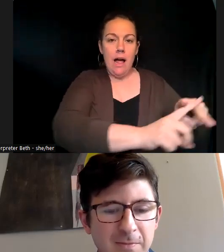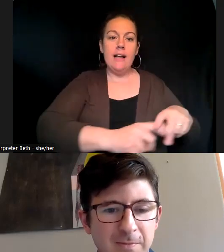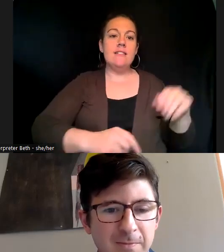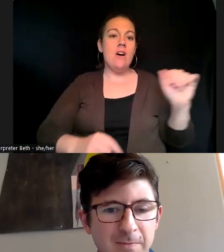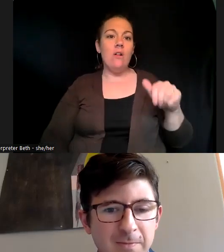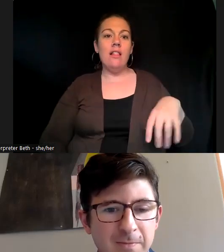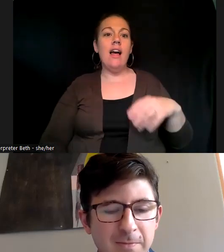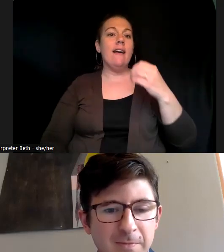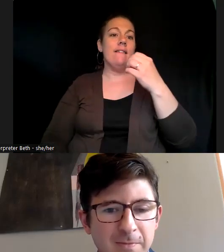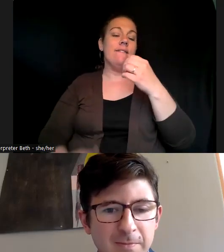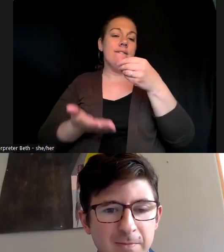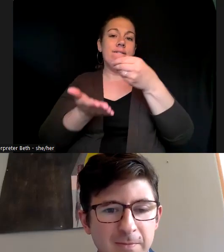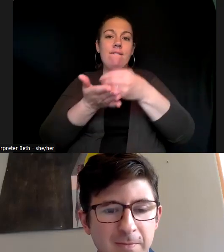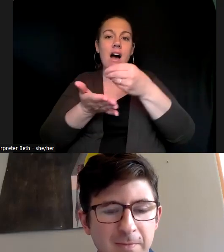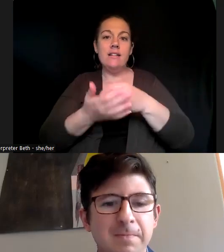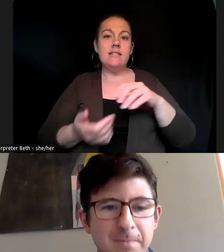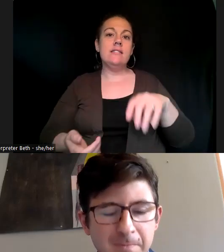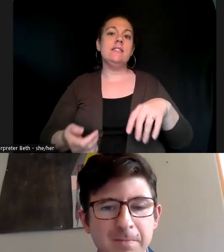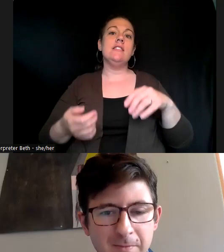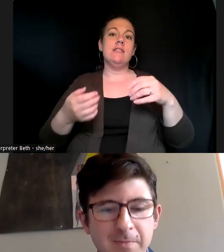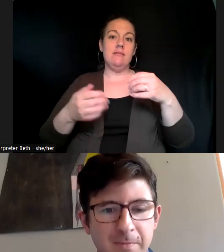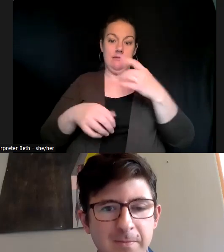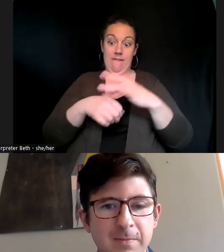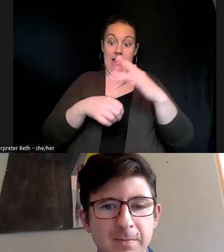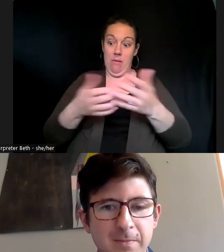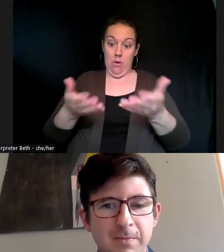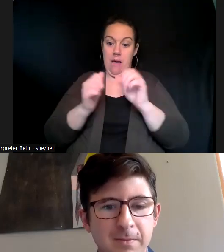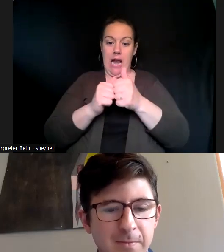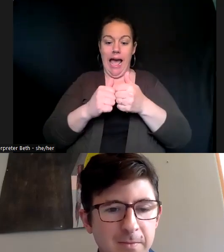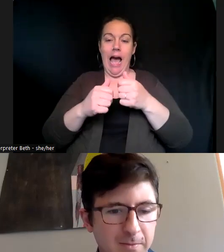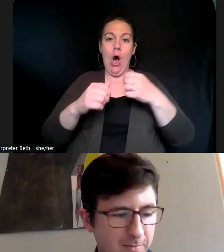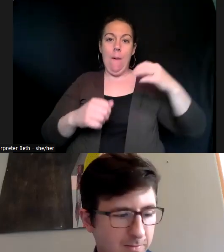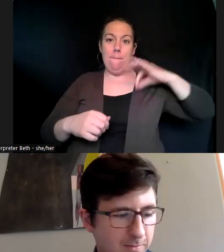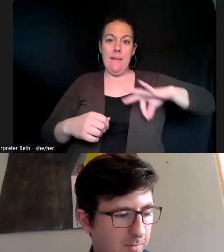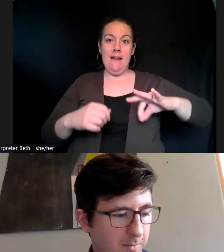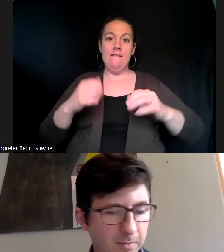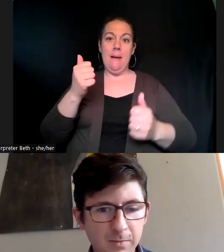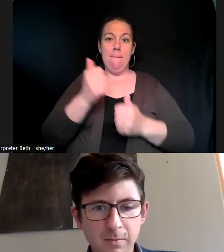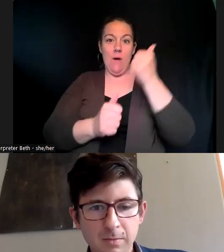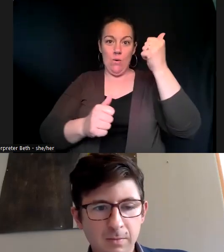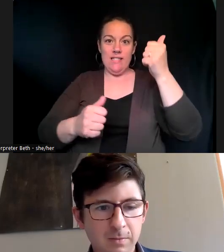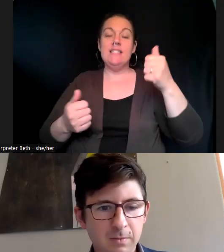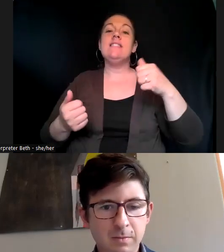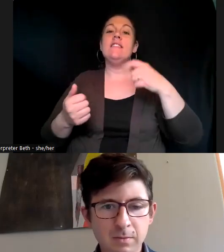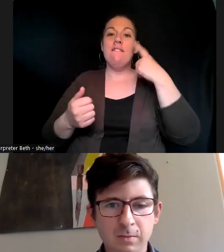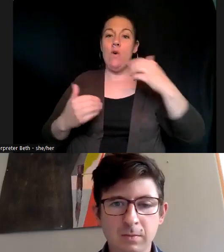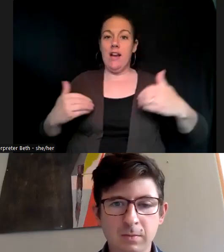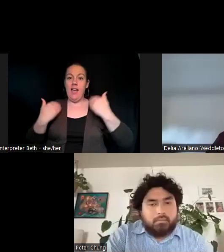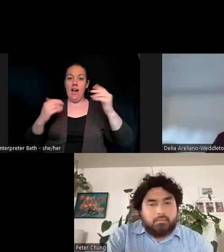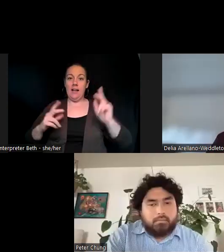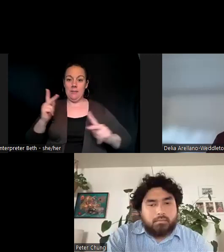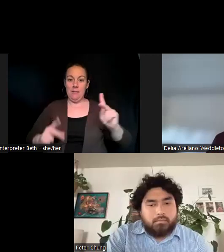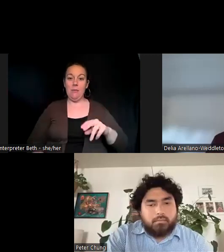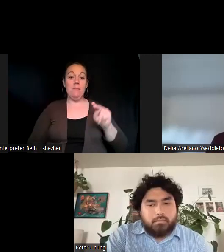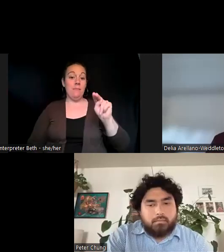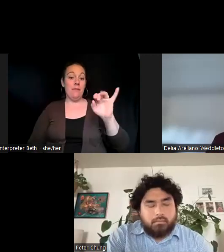they're implemented in a way that's going to benefit young people? Nicholas, I'm going to ask you to join us, and we're going to